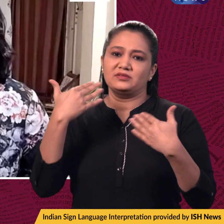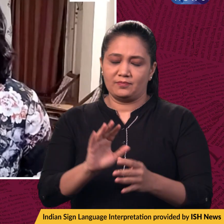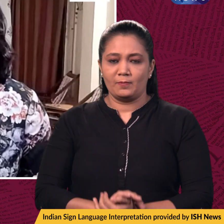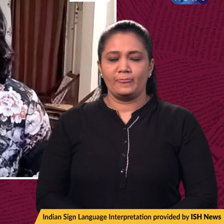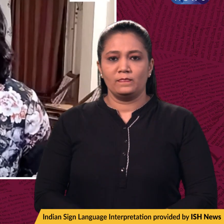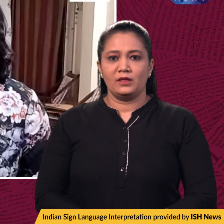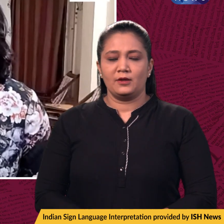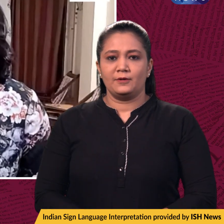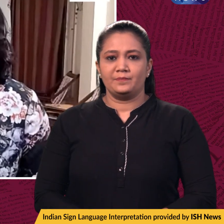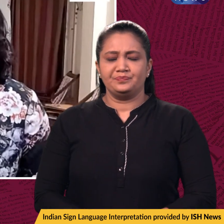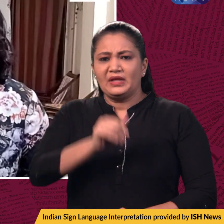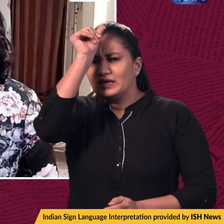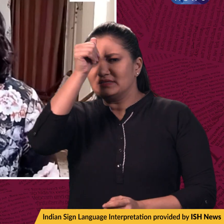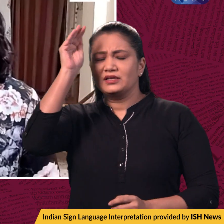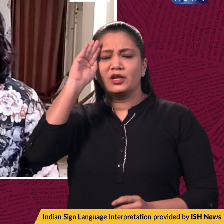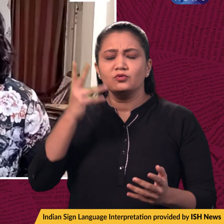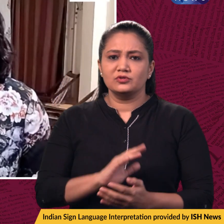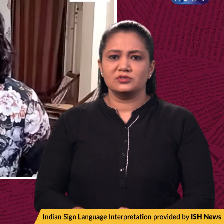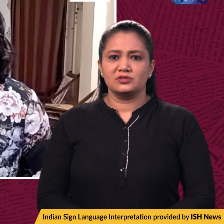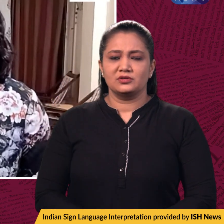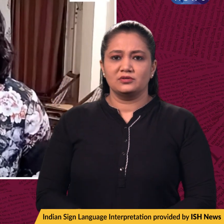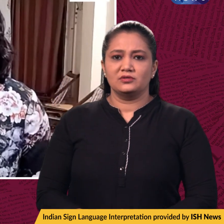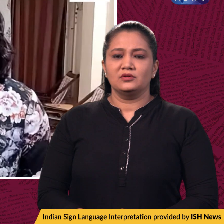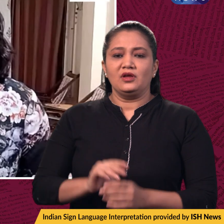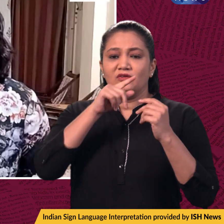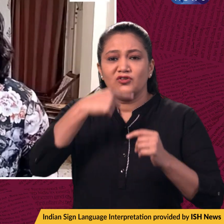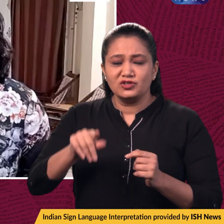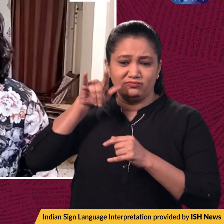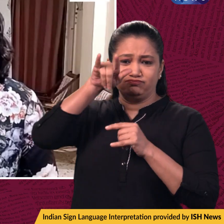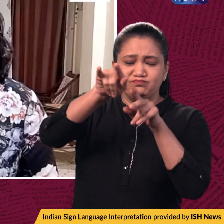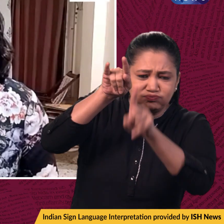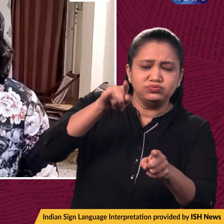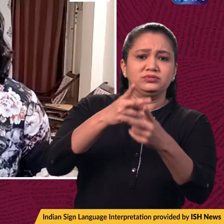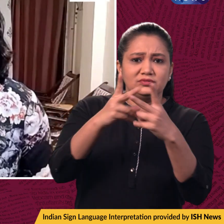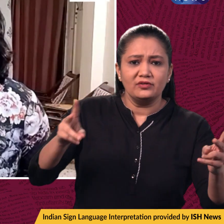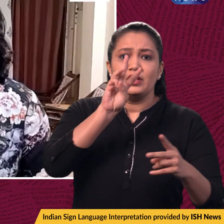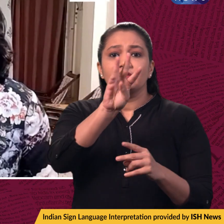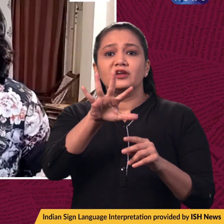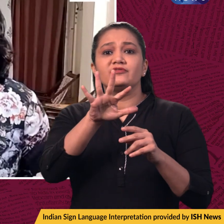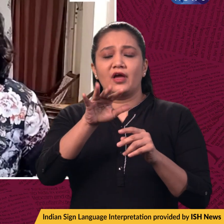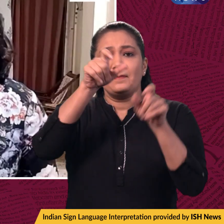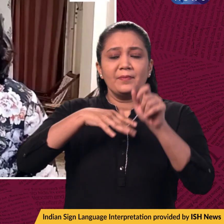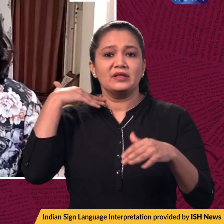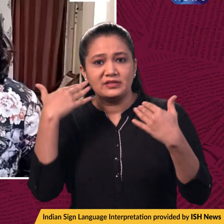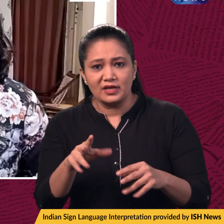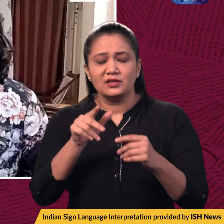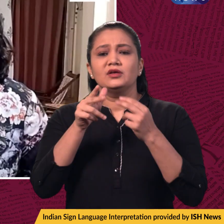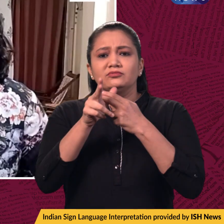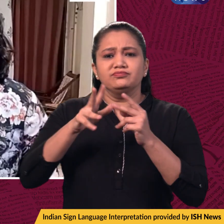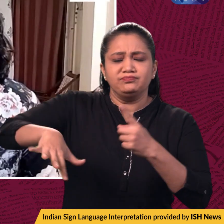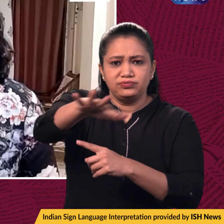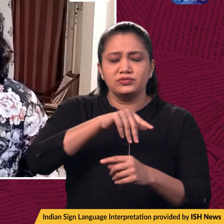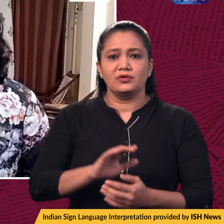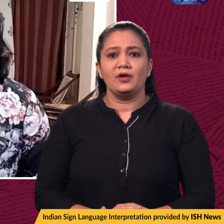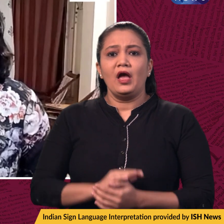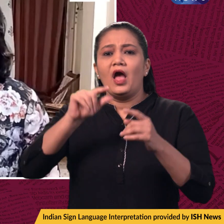Also, news that came in on Sunday, Russian airstrikes killed 35 people at a military base outside Ukraine's